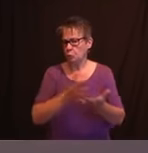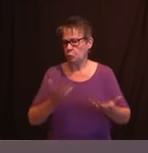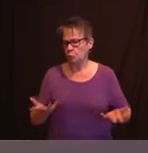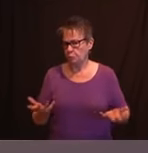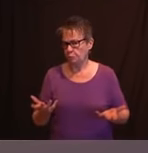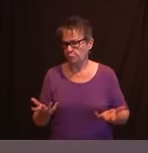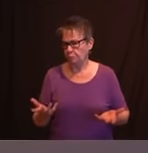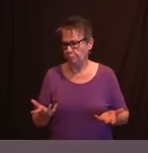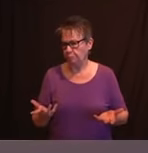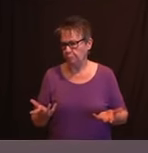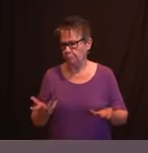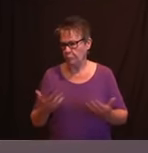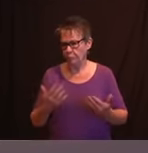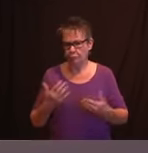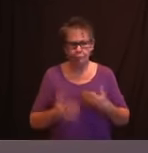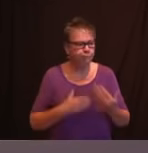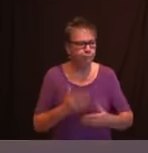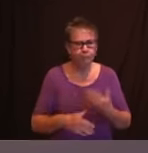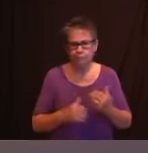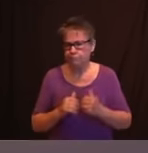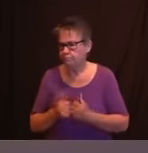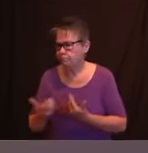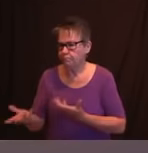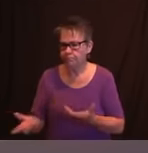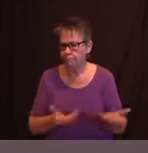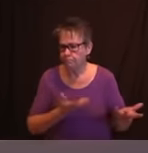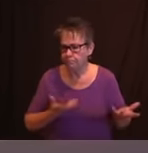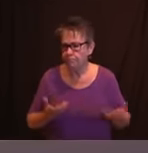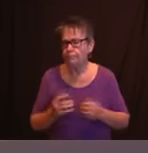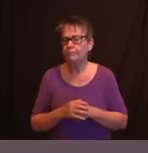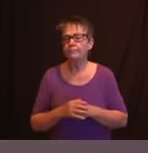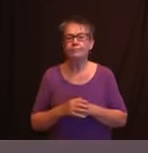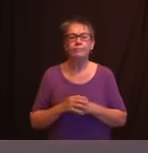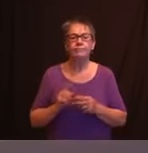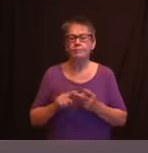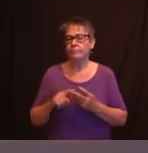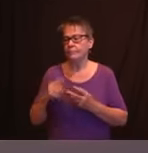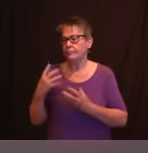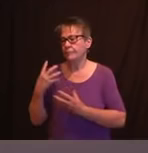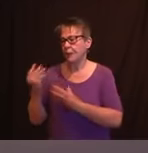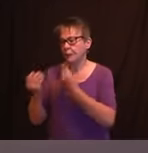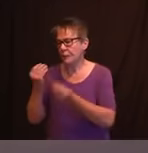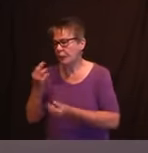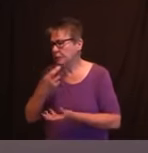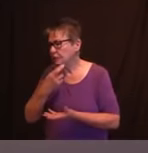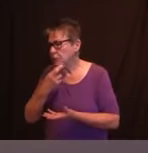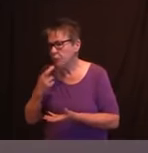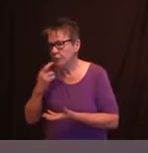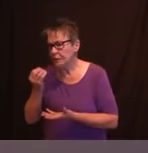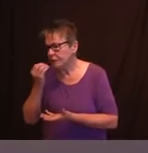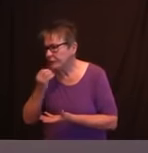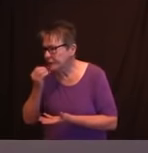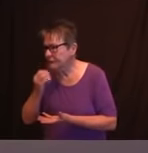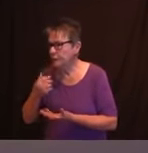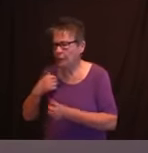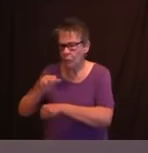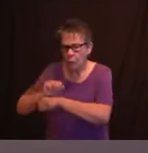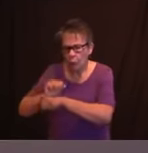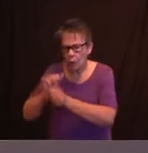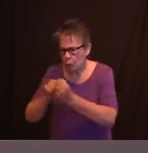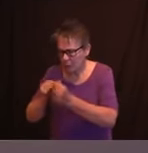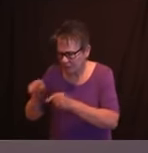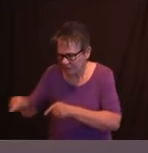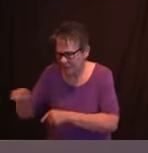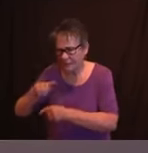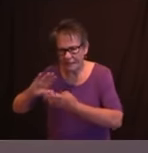to expand the footprint. There's also, as the governor mentioned, an abbreviated process by which restaurants